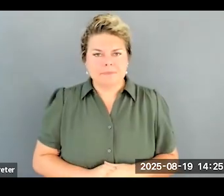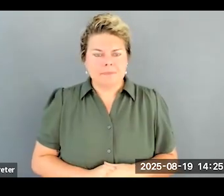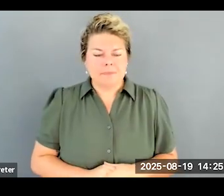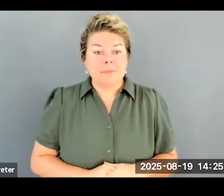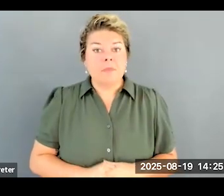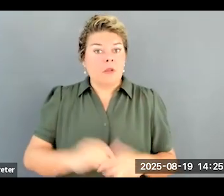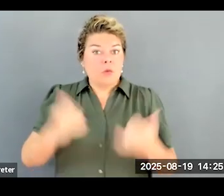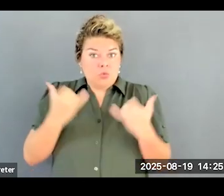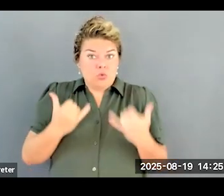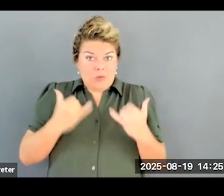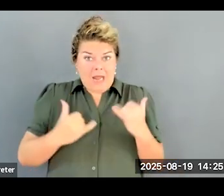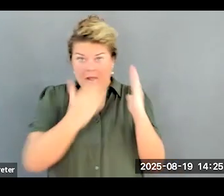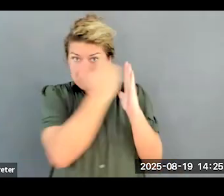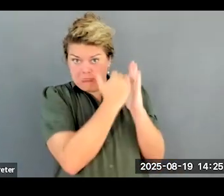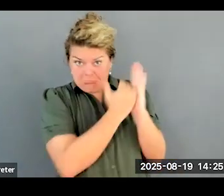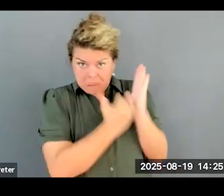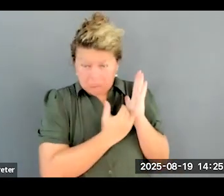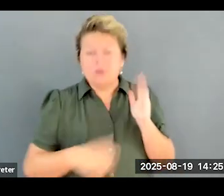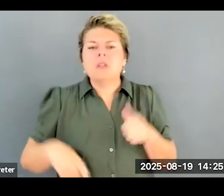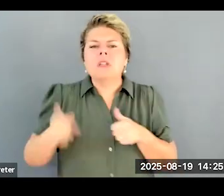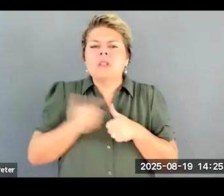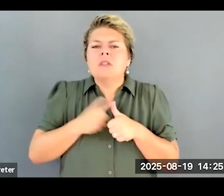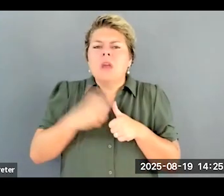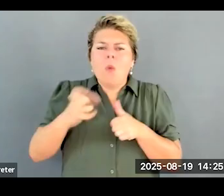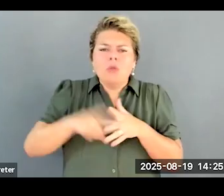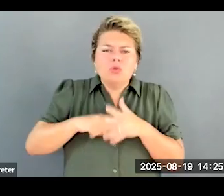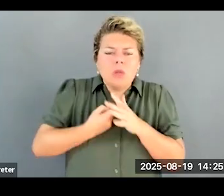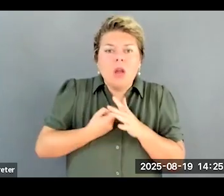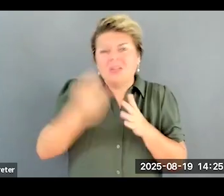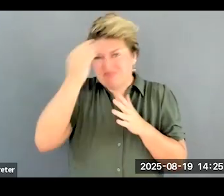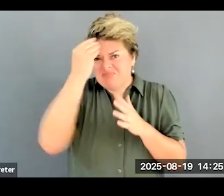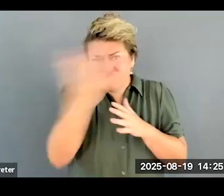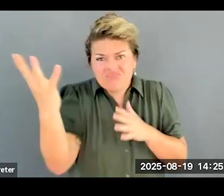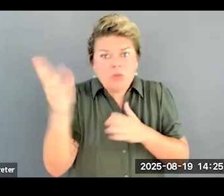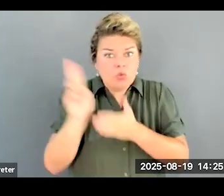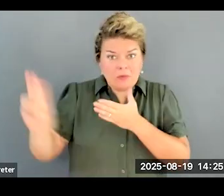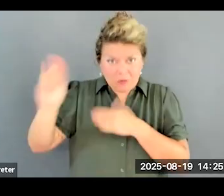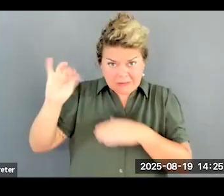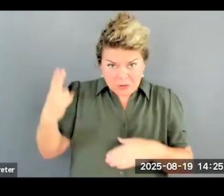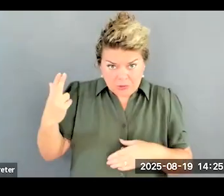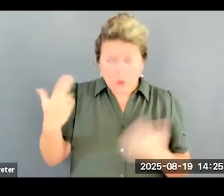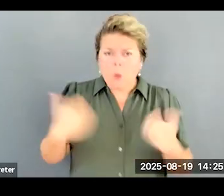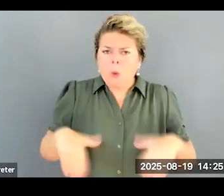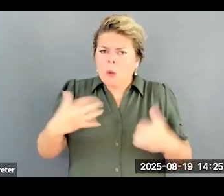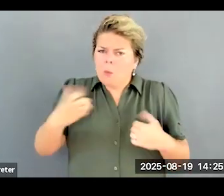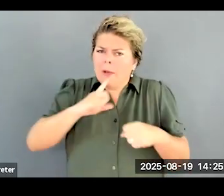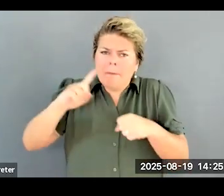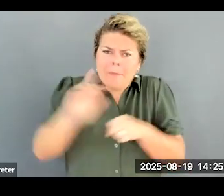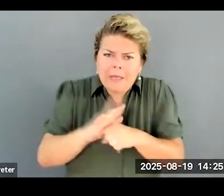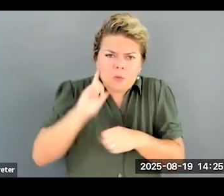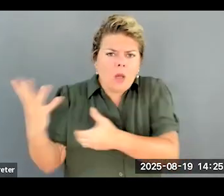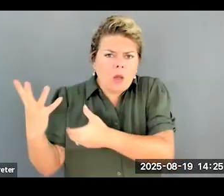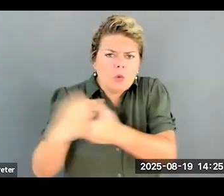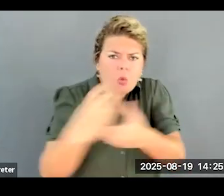For today's agenda, I want to start by talking about the fact that the University of Michigan is committed to fostering an inclusive